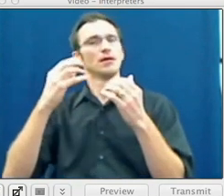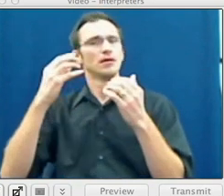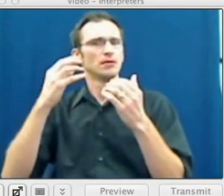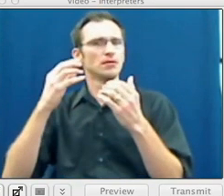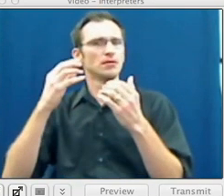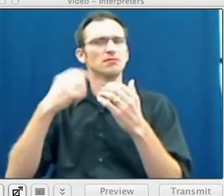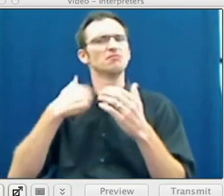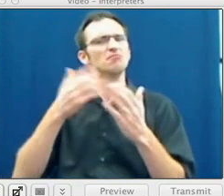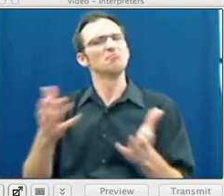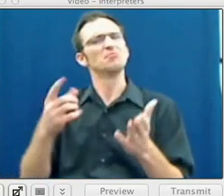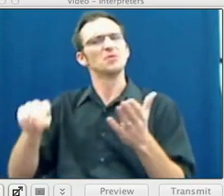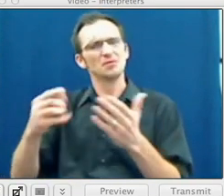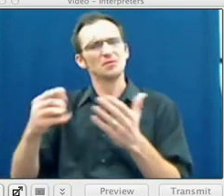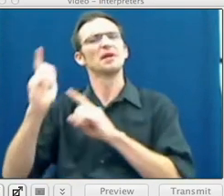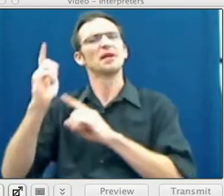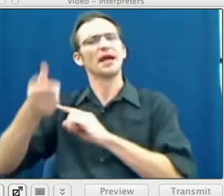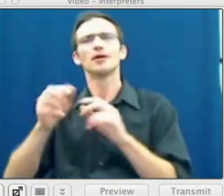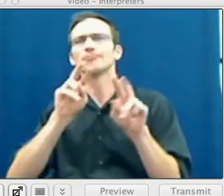fit nicely into place.